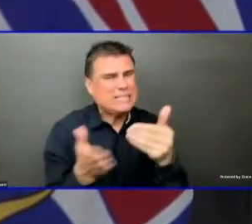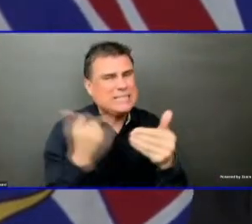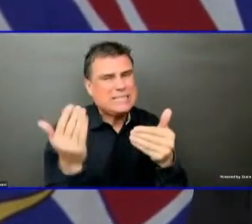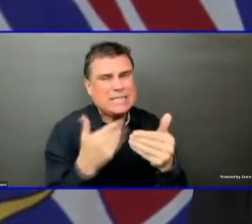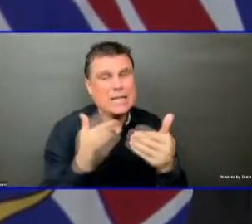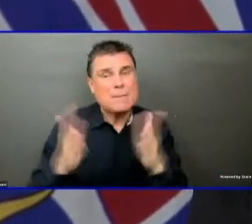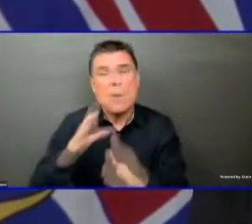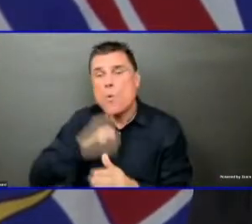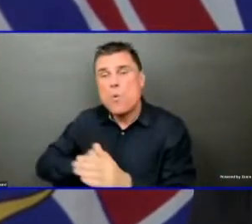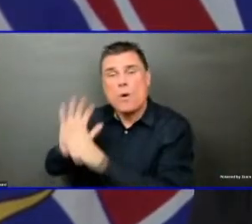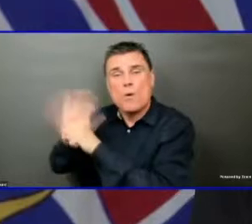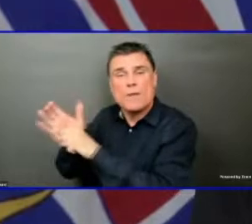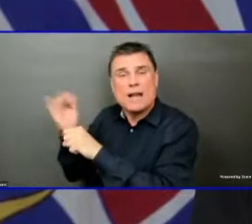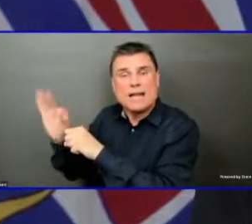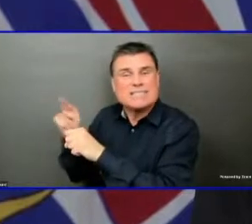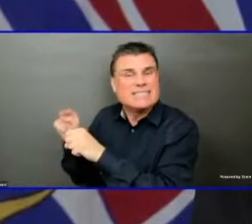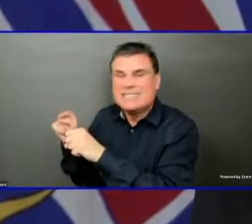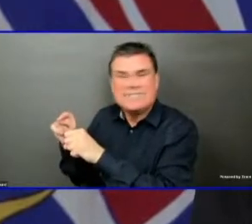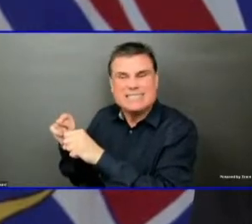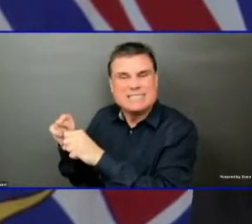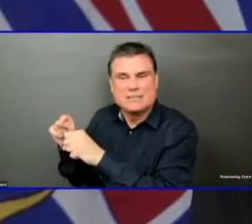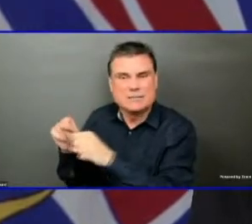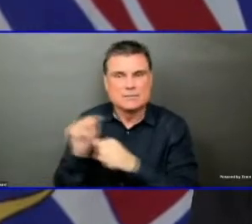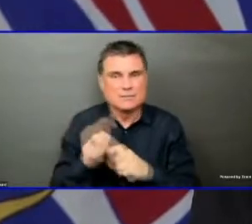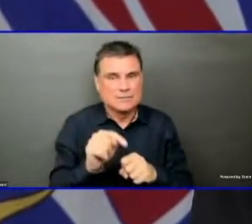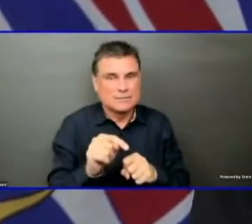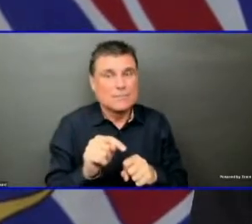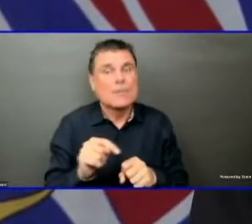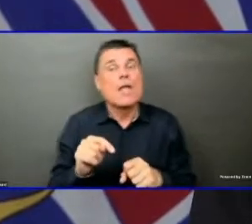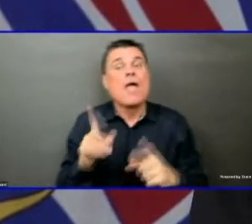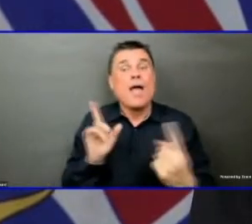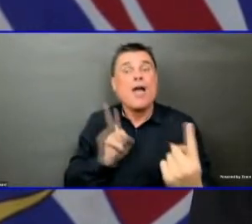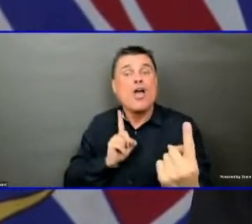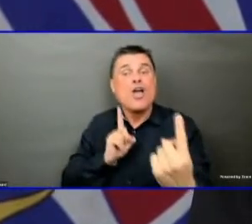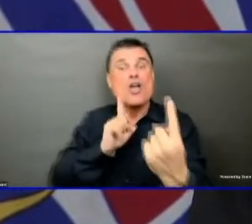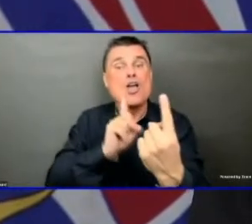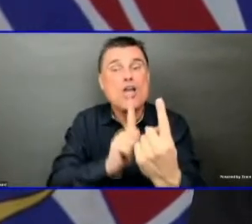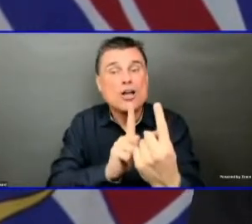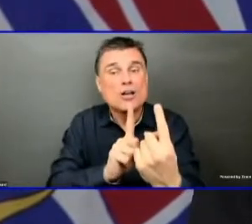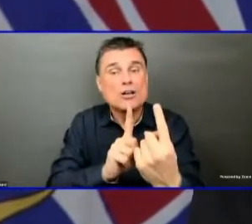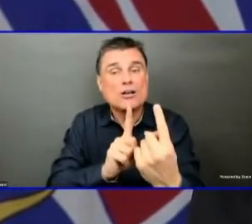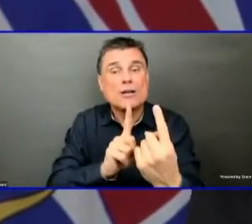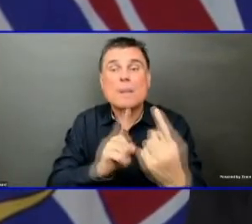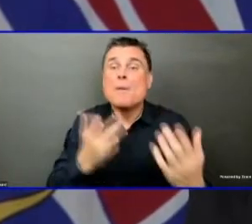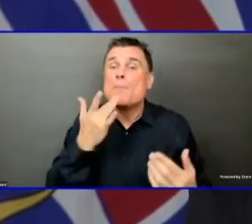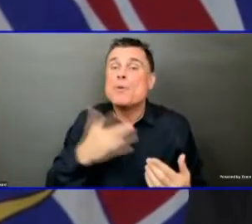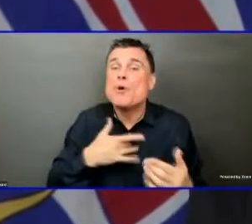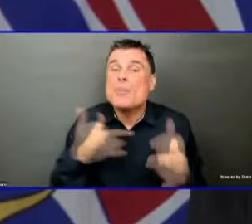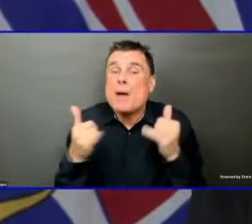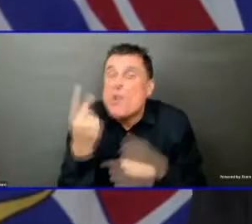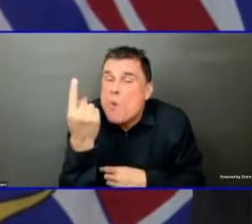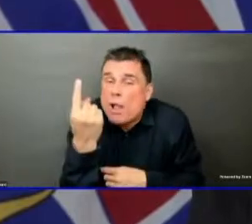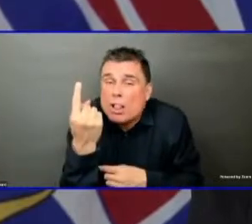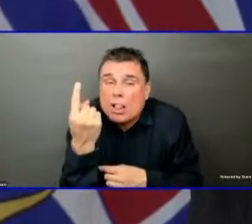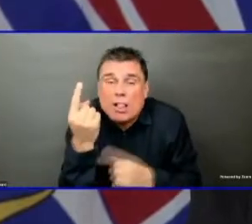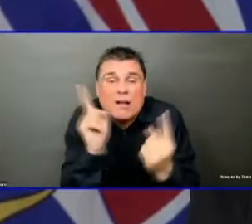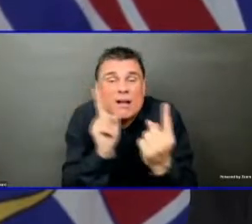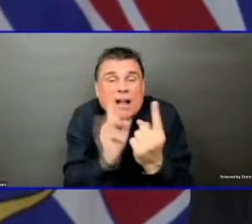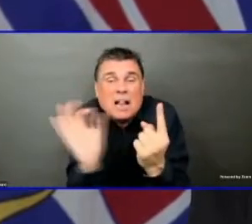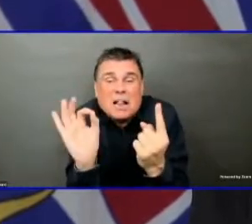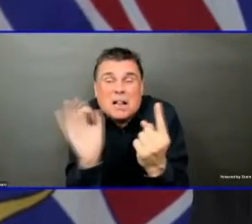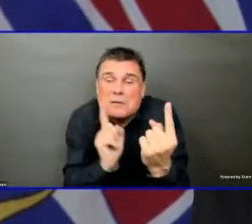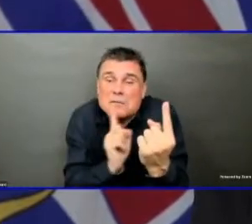communities. And communities around BC have seen this in this last few months. Places where we have not